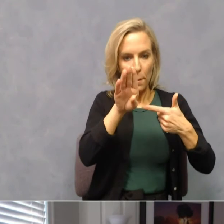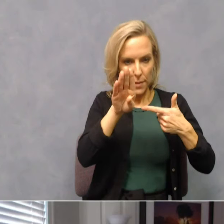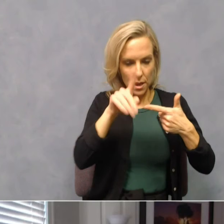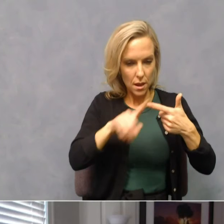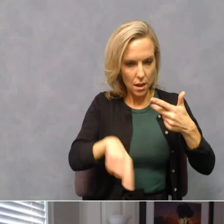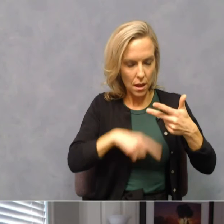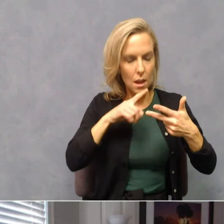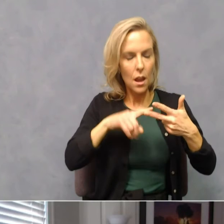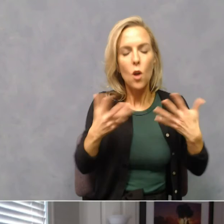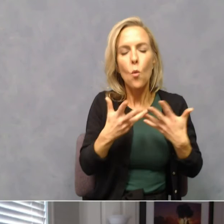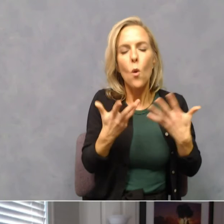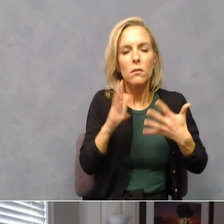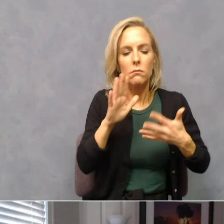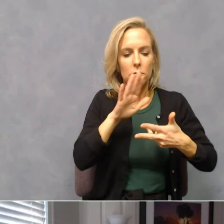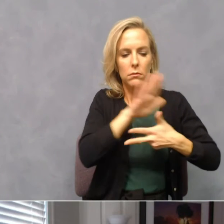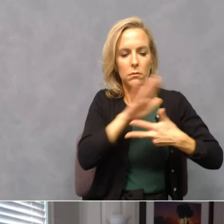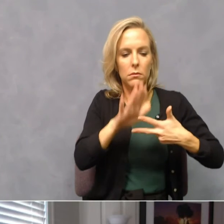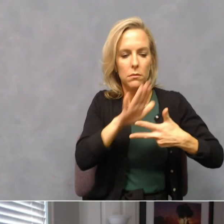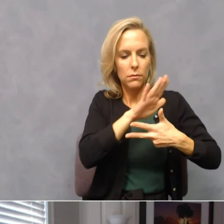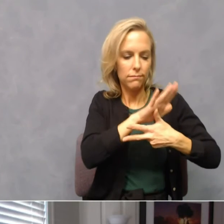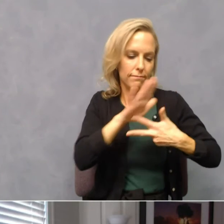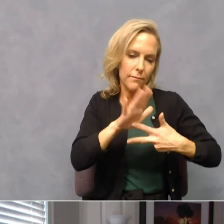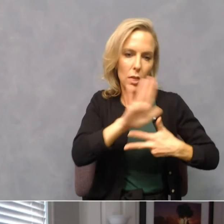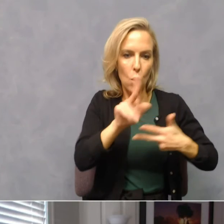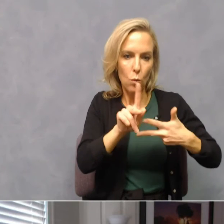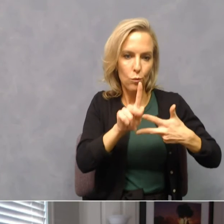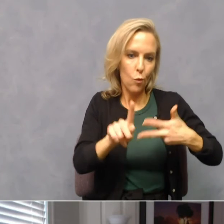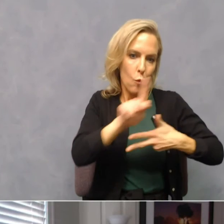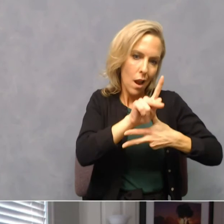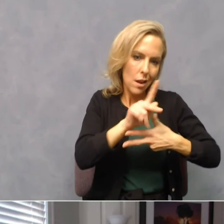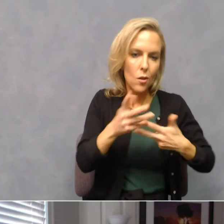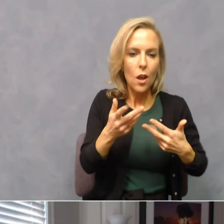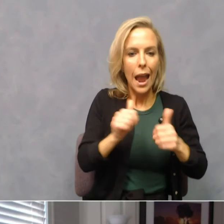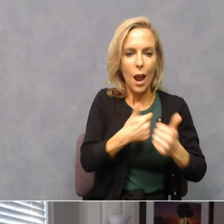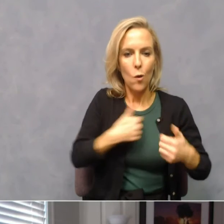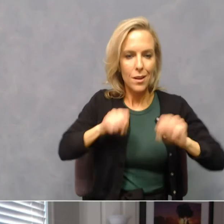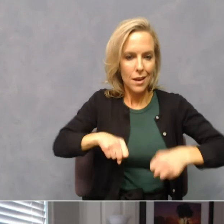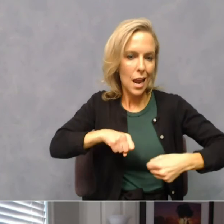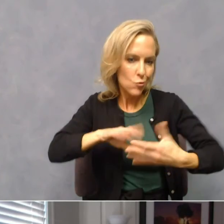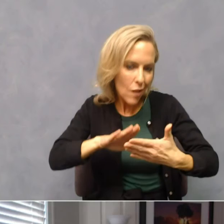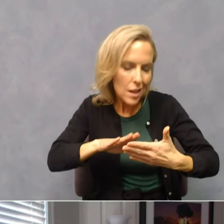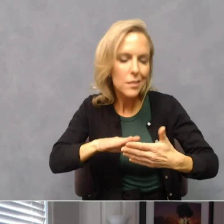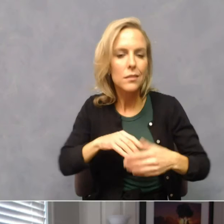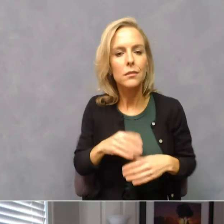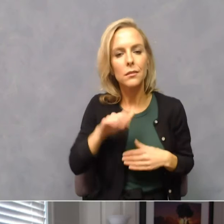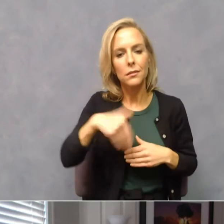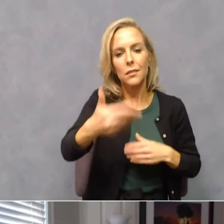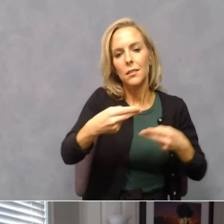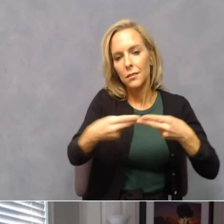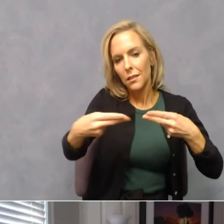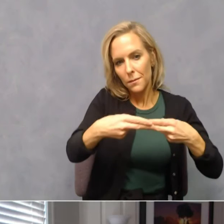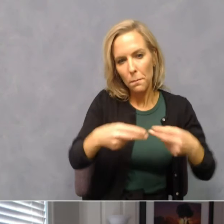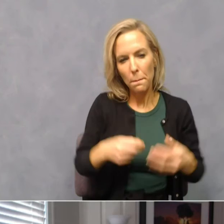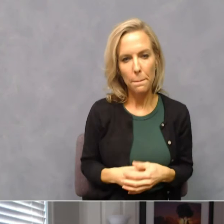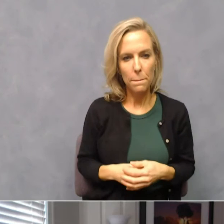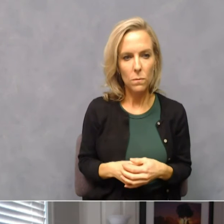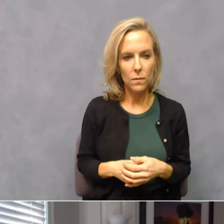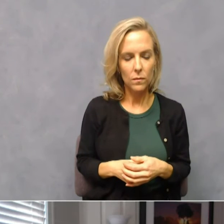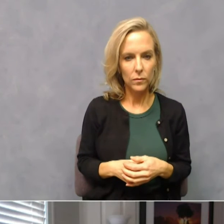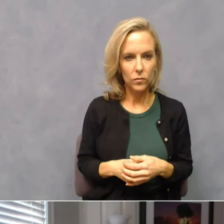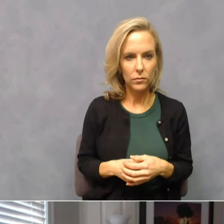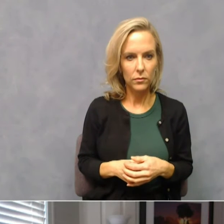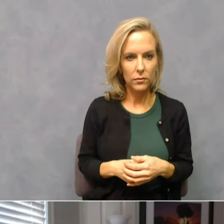that are attempting to be addressed and how we hope to work through that. So we go to the next slide, please. So